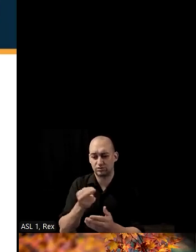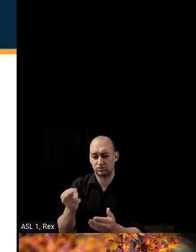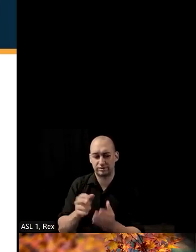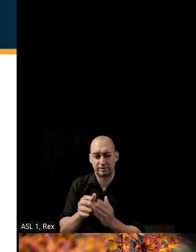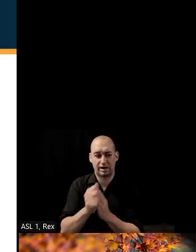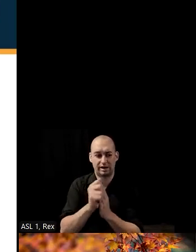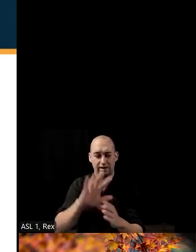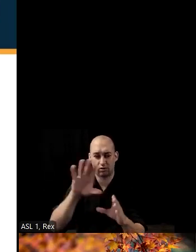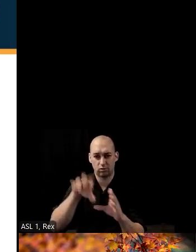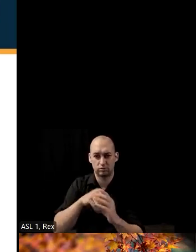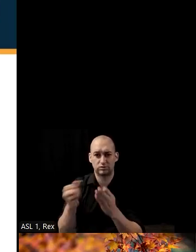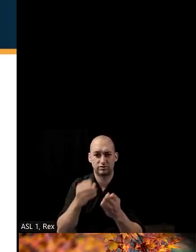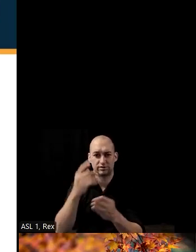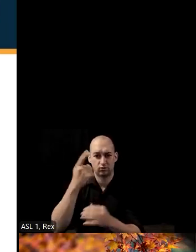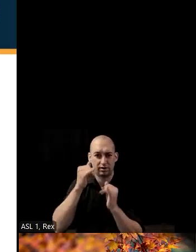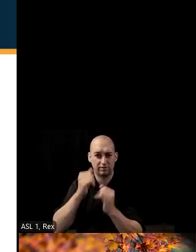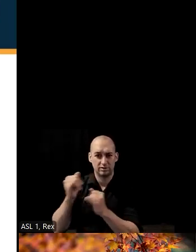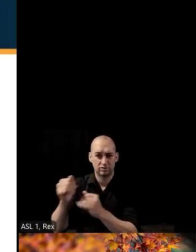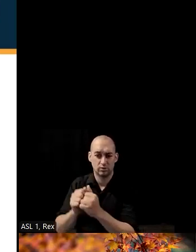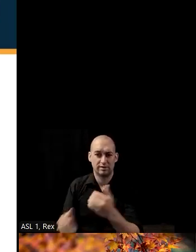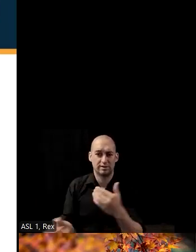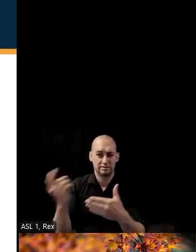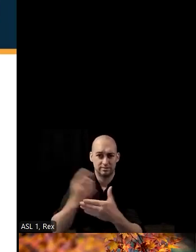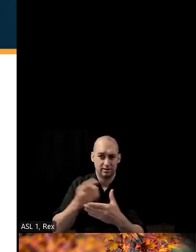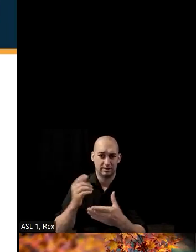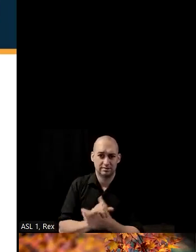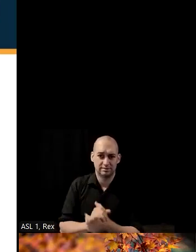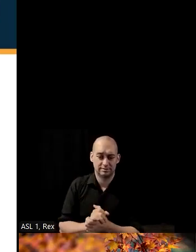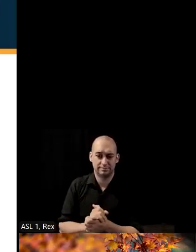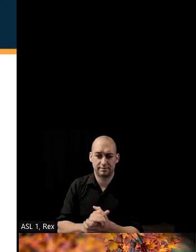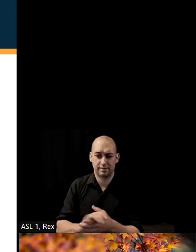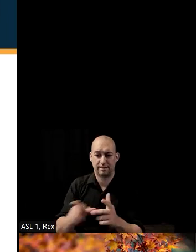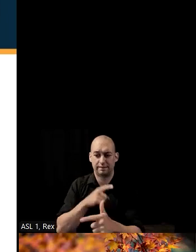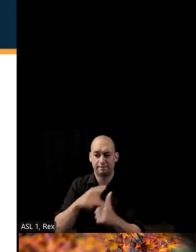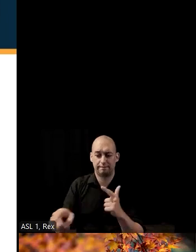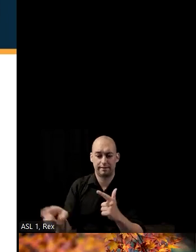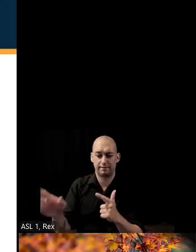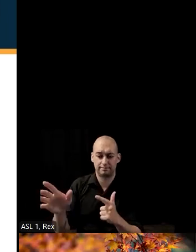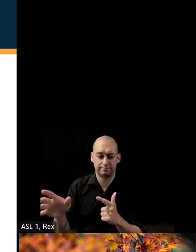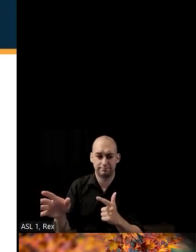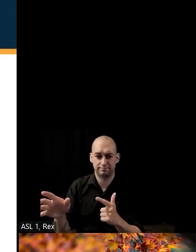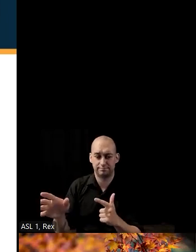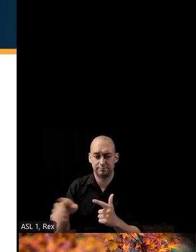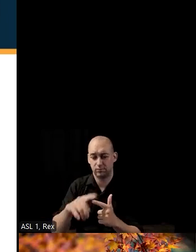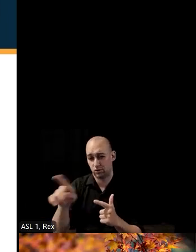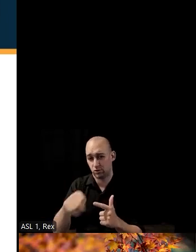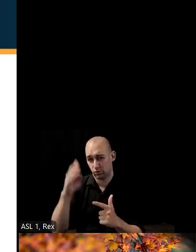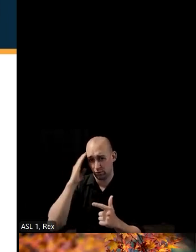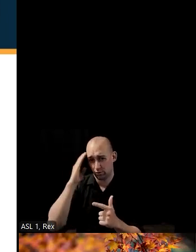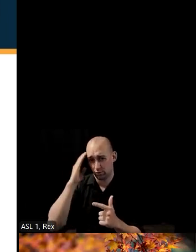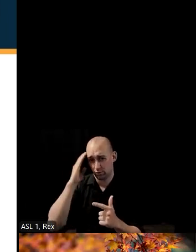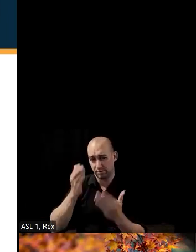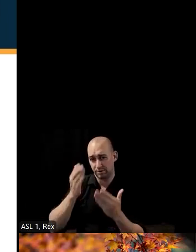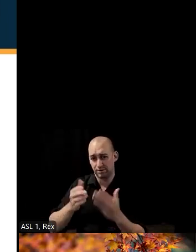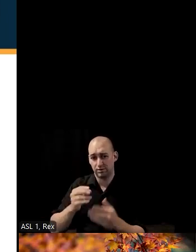services for individuals with disabilities. And then you're probably also well aware of the home